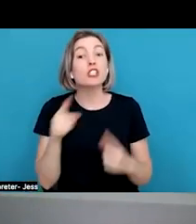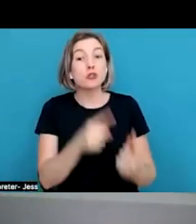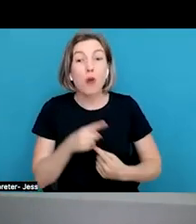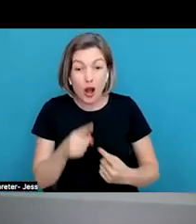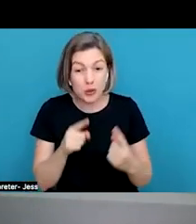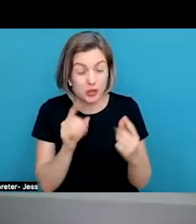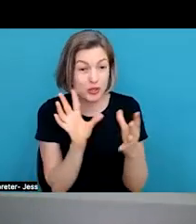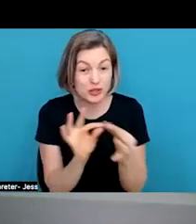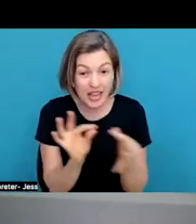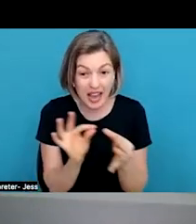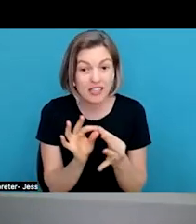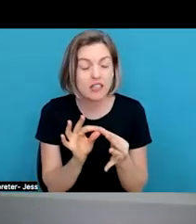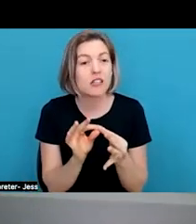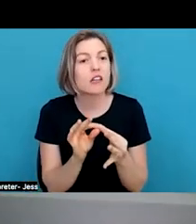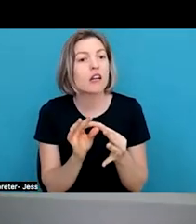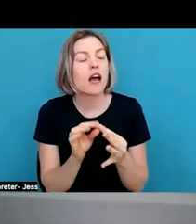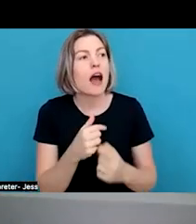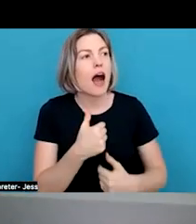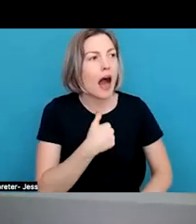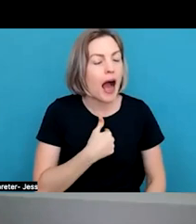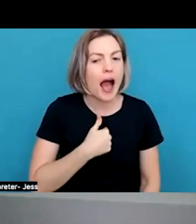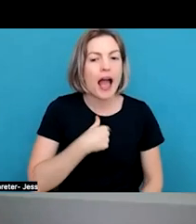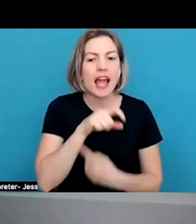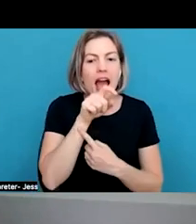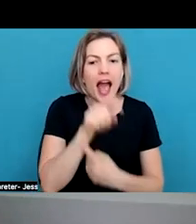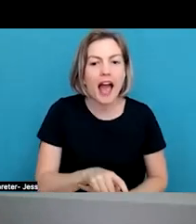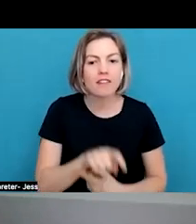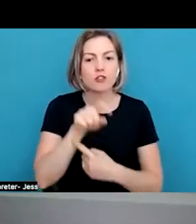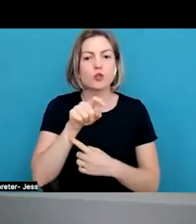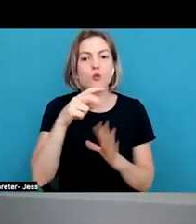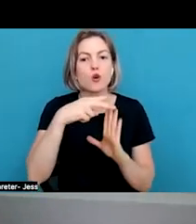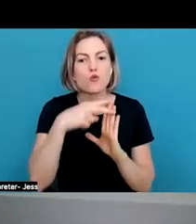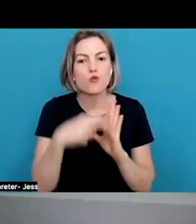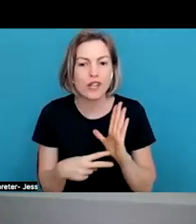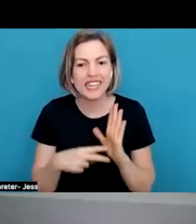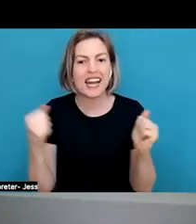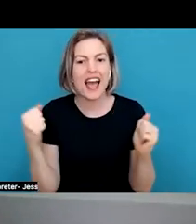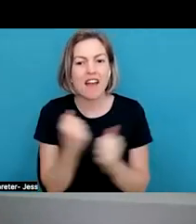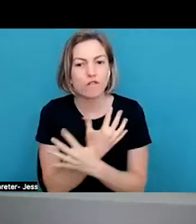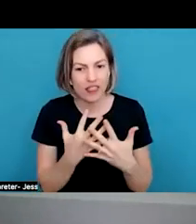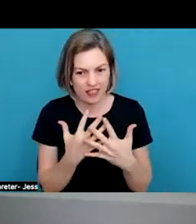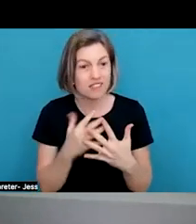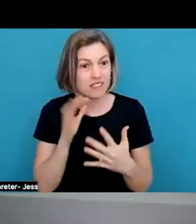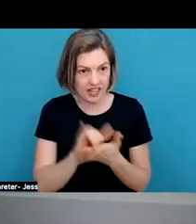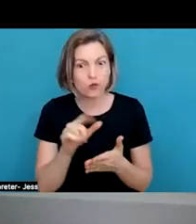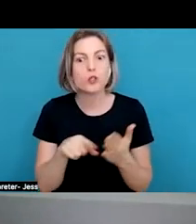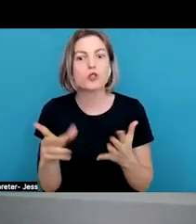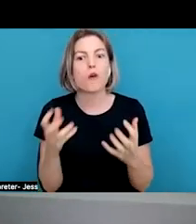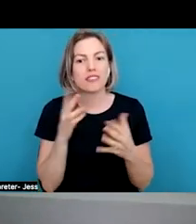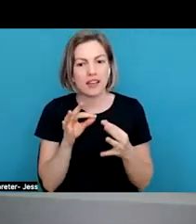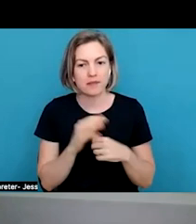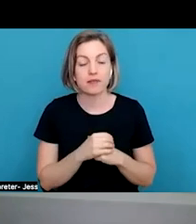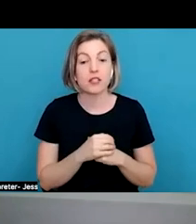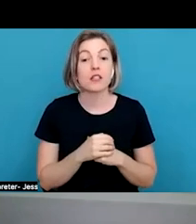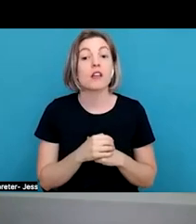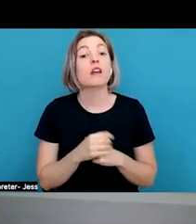me, I have to read everything. So what she wanted me to understand